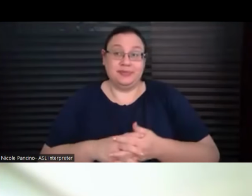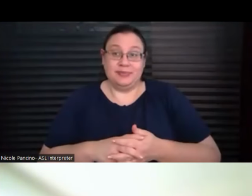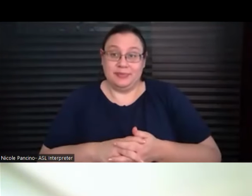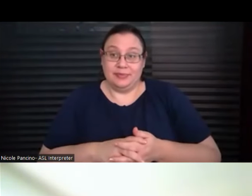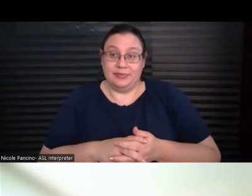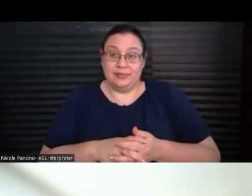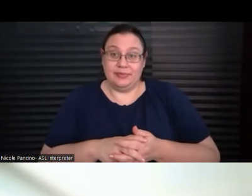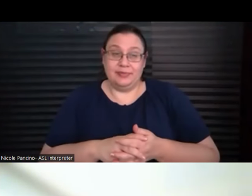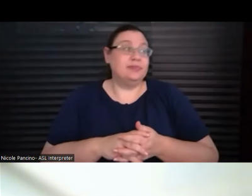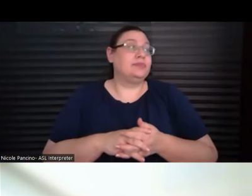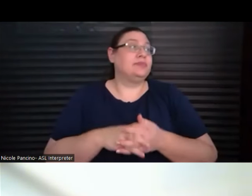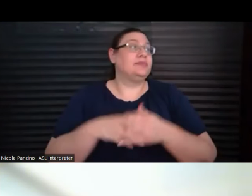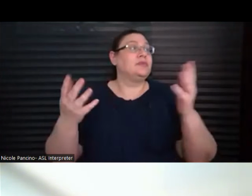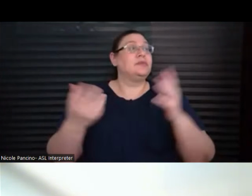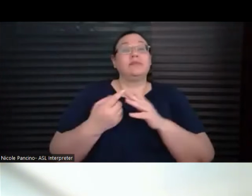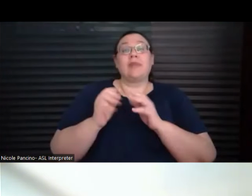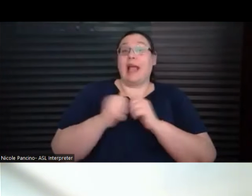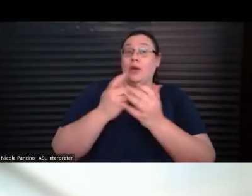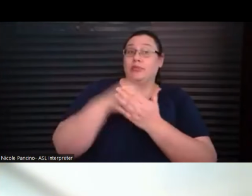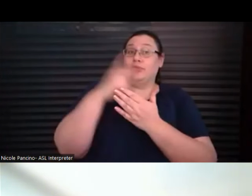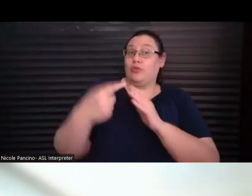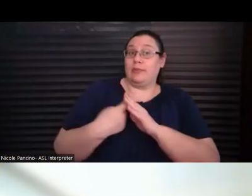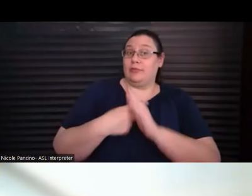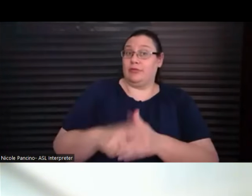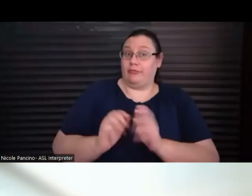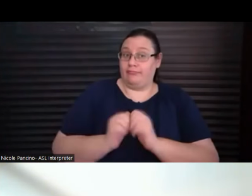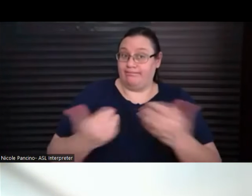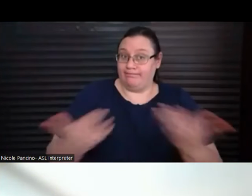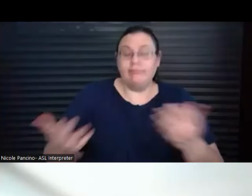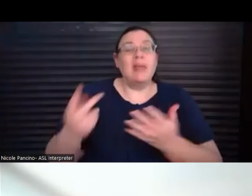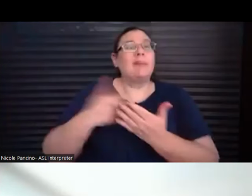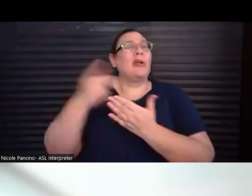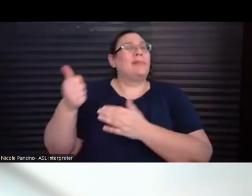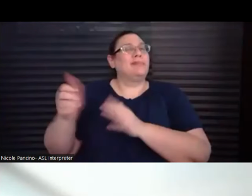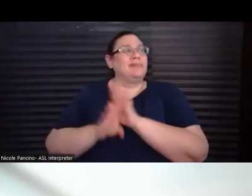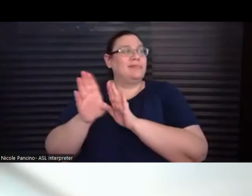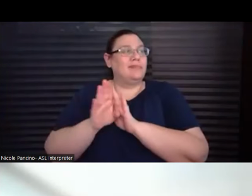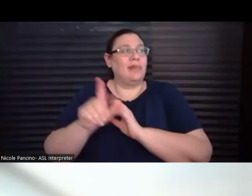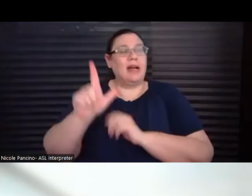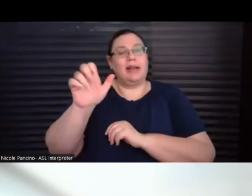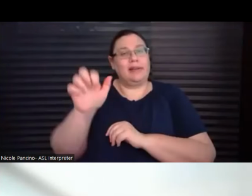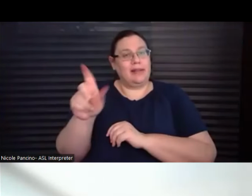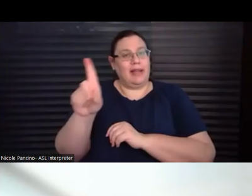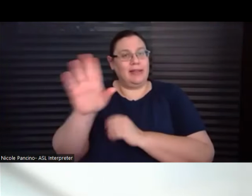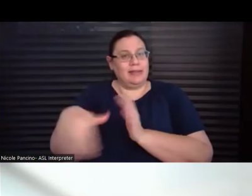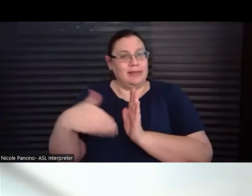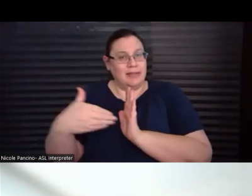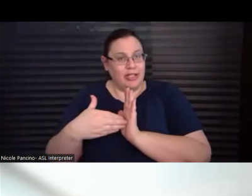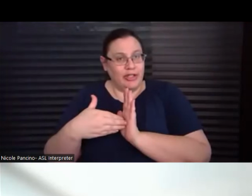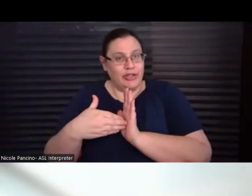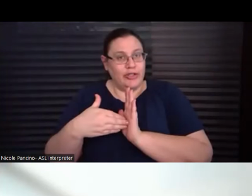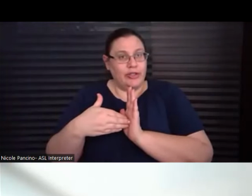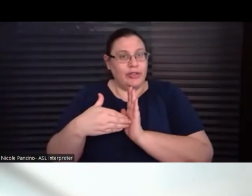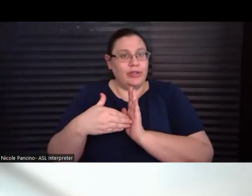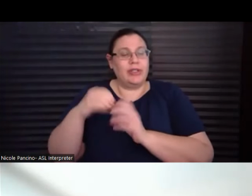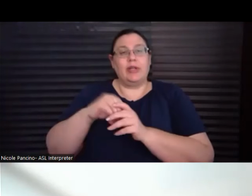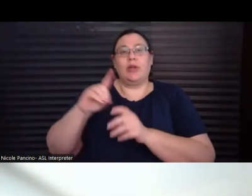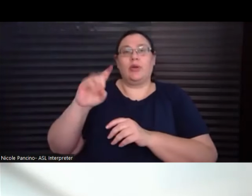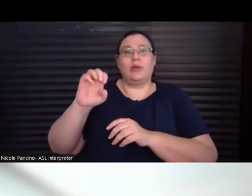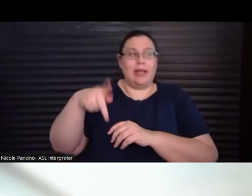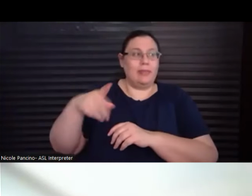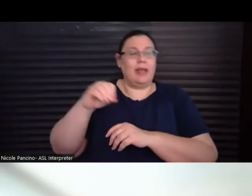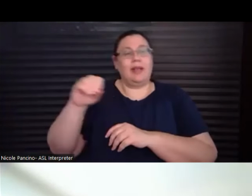So the origins of the program the program was developed by the Lead Center in ODEP and DOL, and the